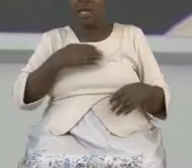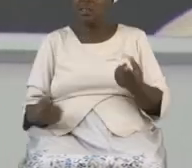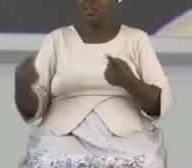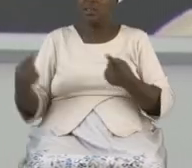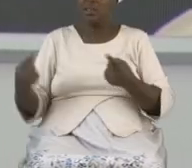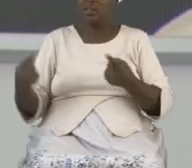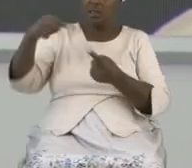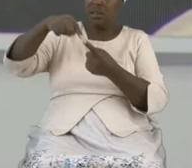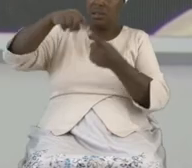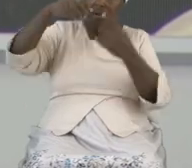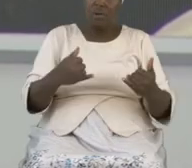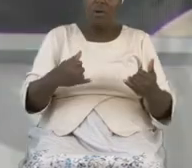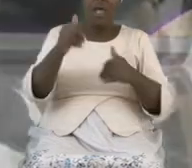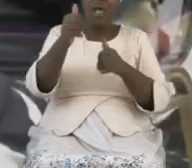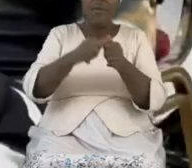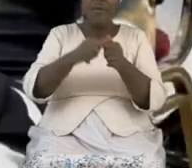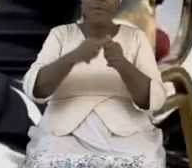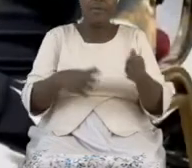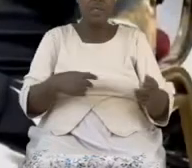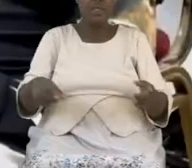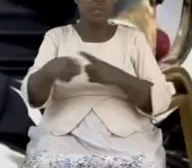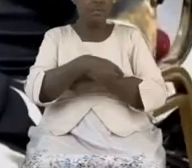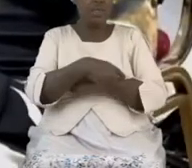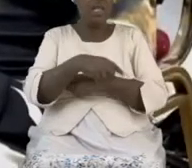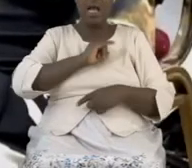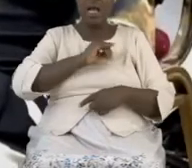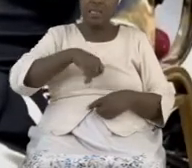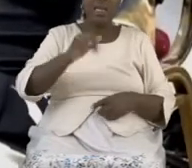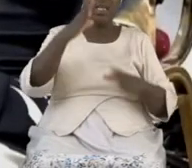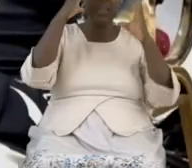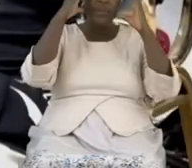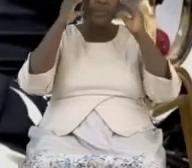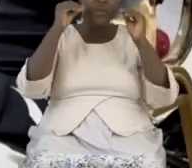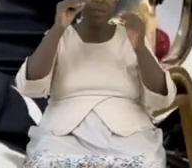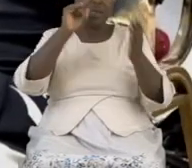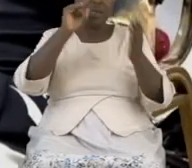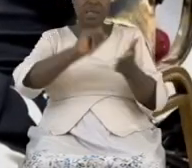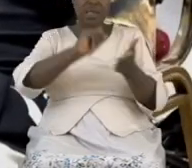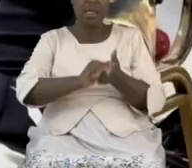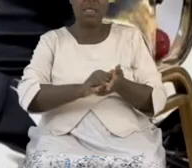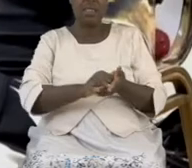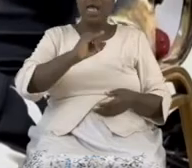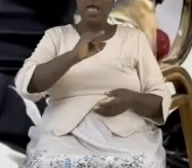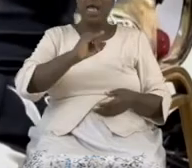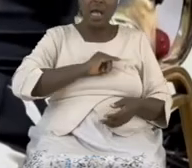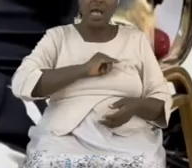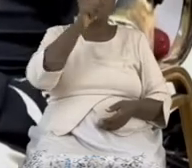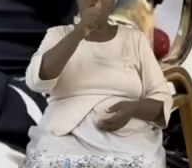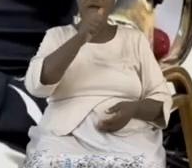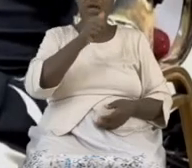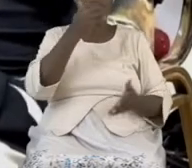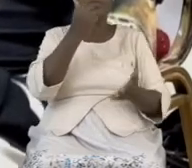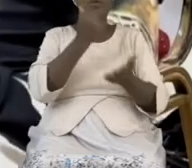every day, I still experience that I am crucified with